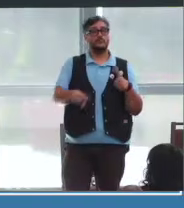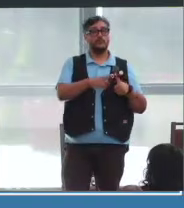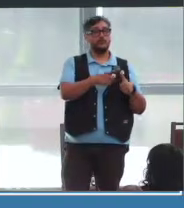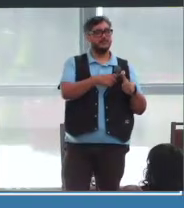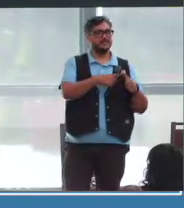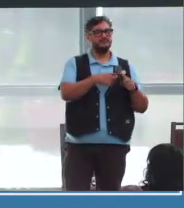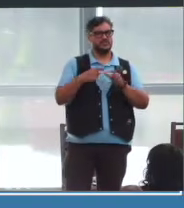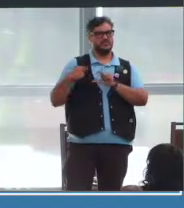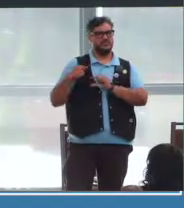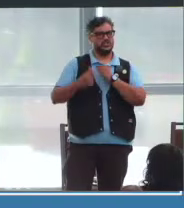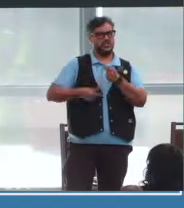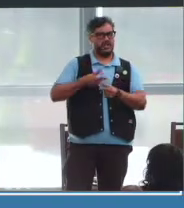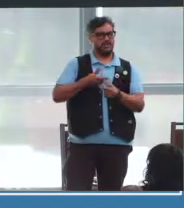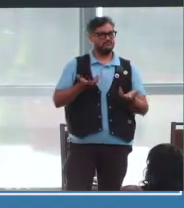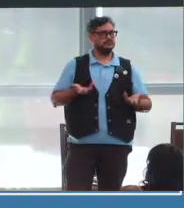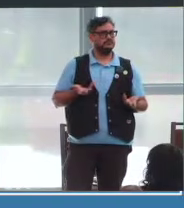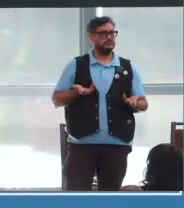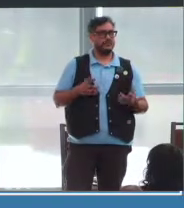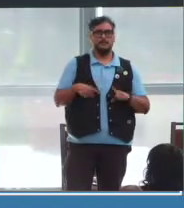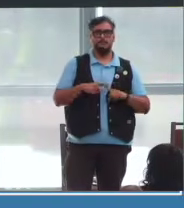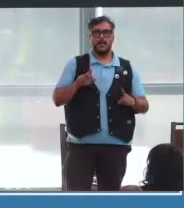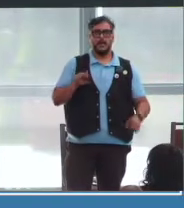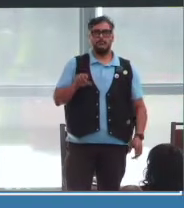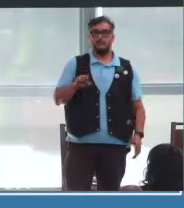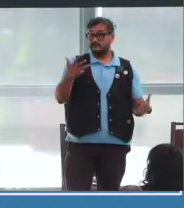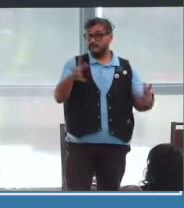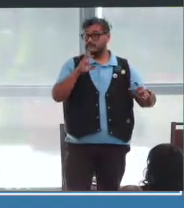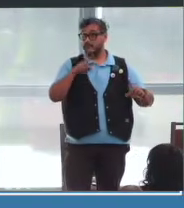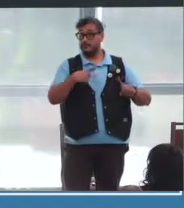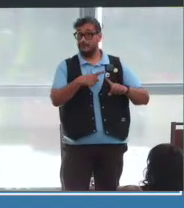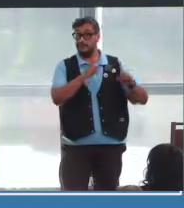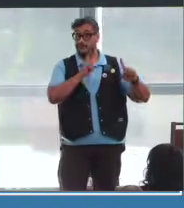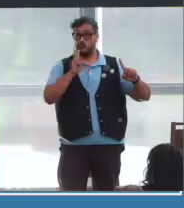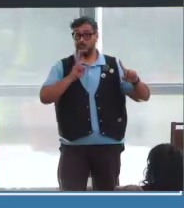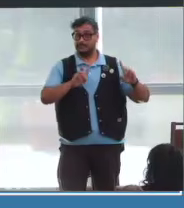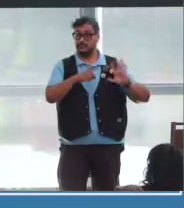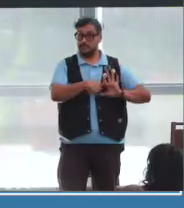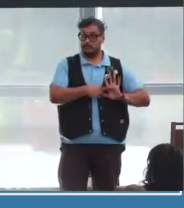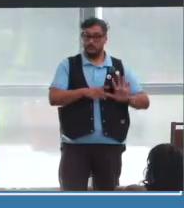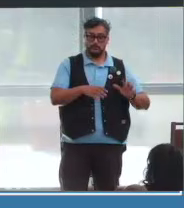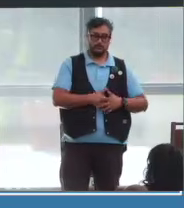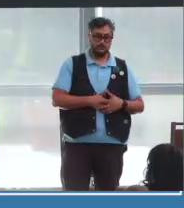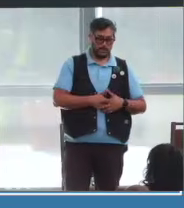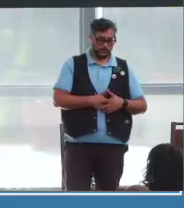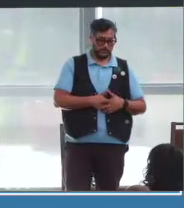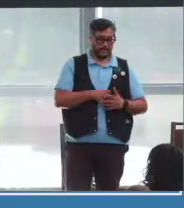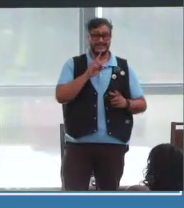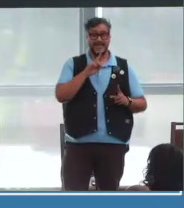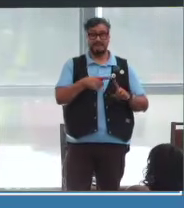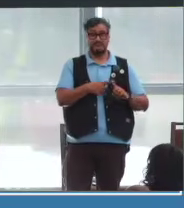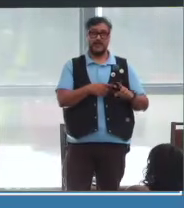genetic components of lupus. We talked about the identical twins. We talked about that 10